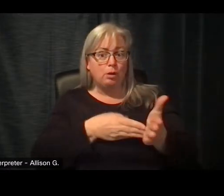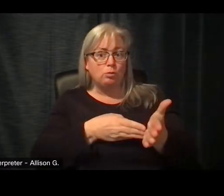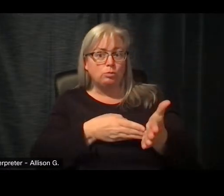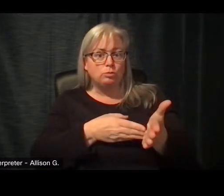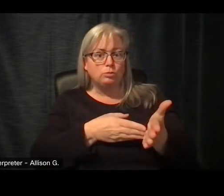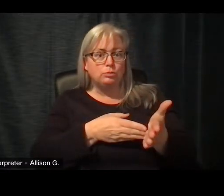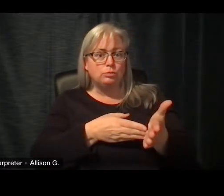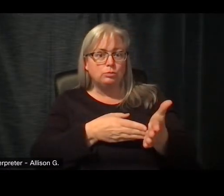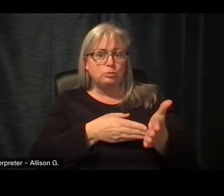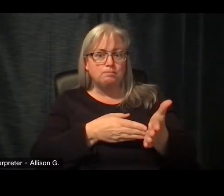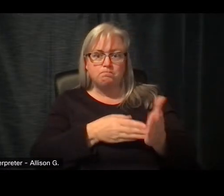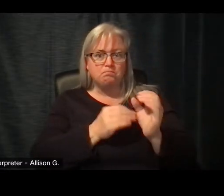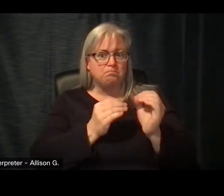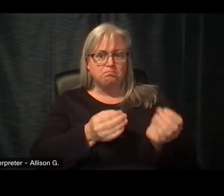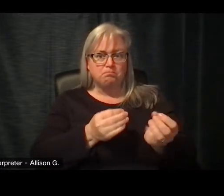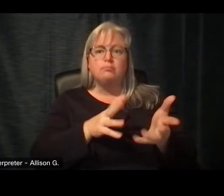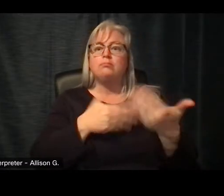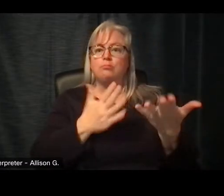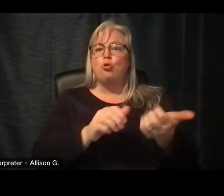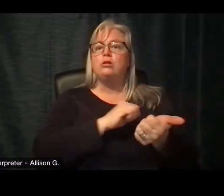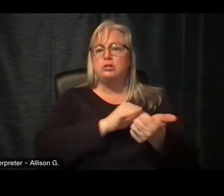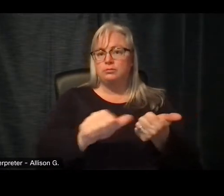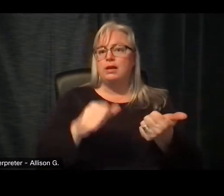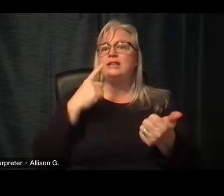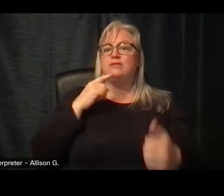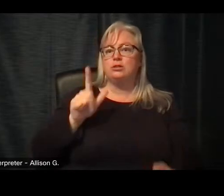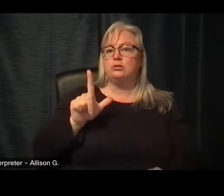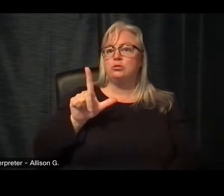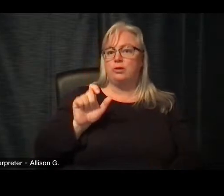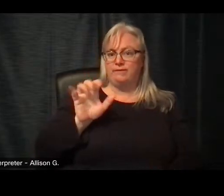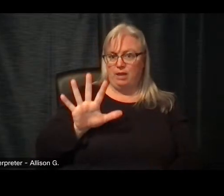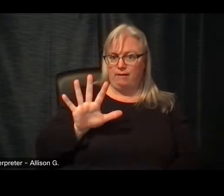opposed? Motion for 2025 carries.